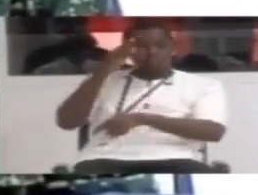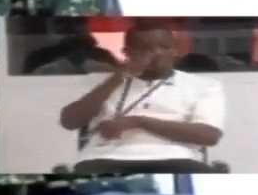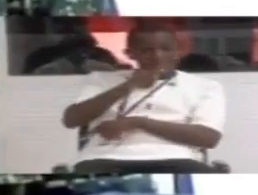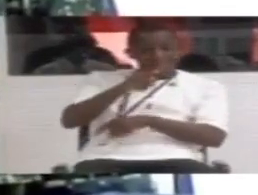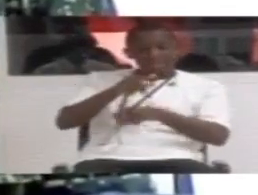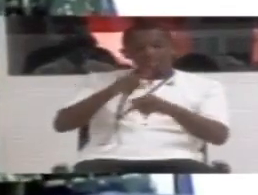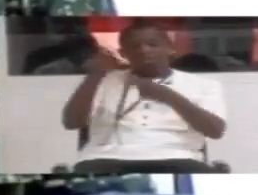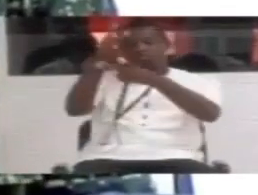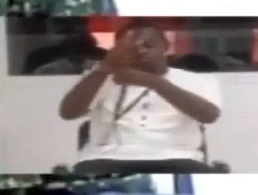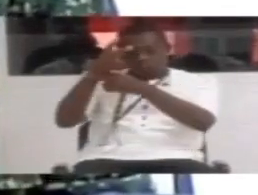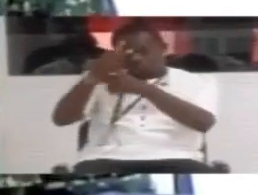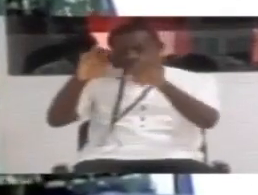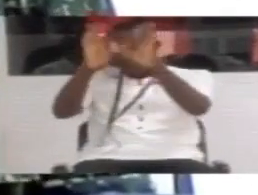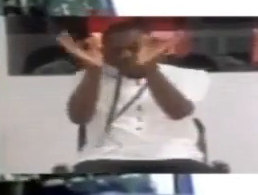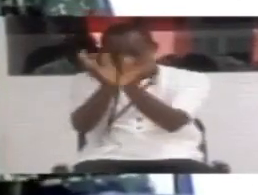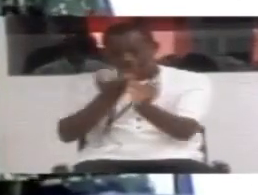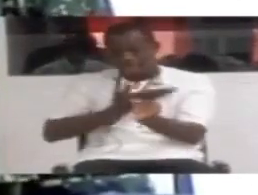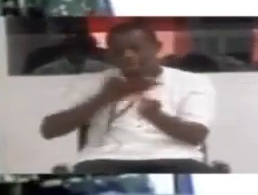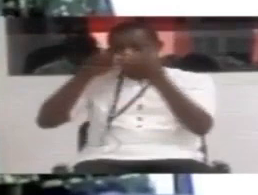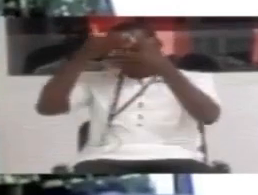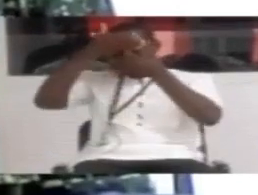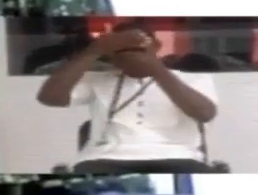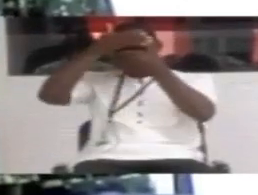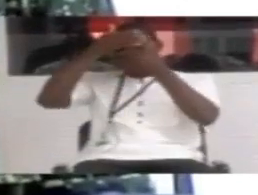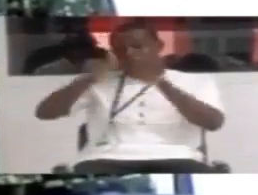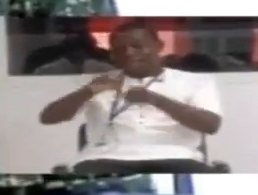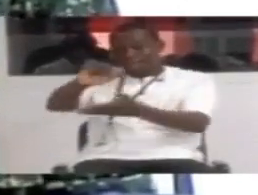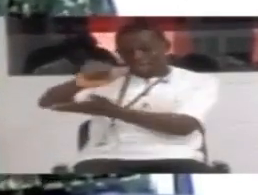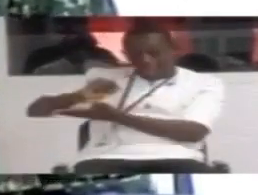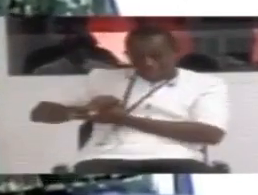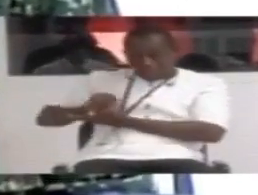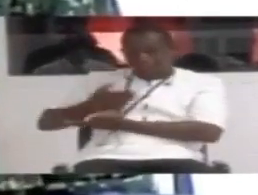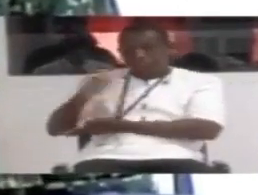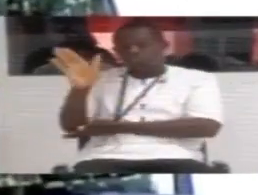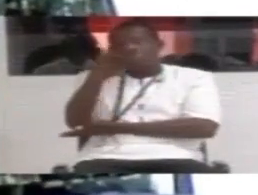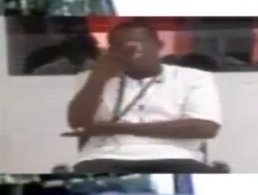mask yu nga xamne ñu ngi leen denc suñ dem suñ waré dem operation yu melni